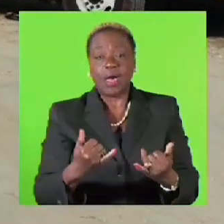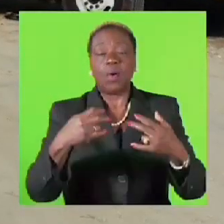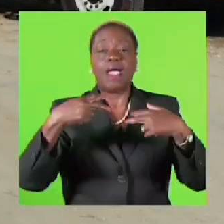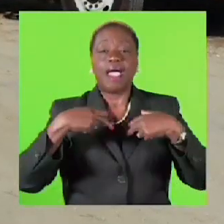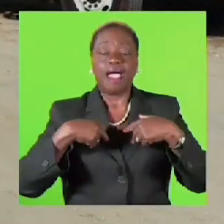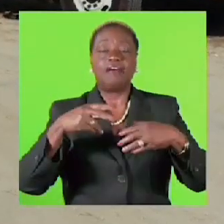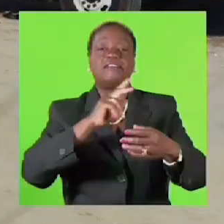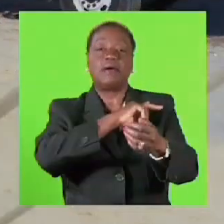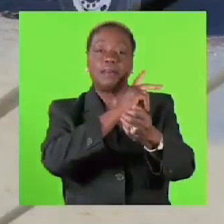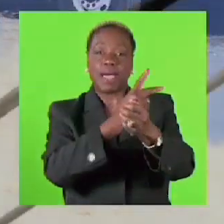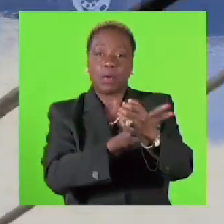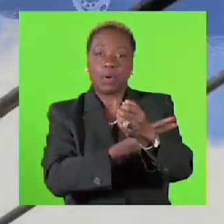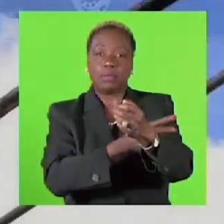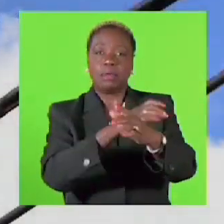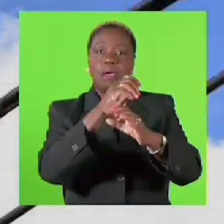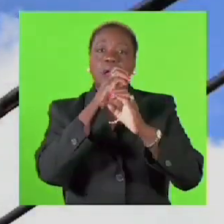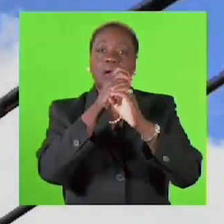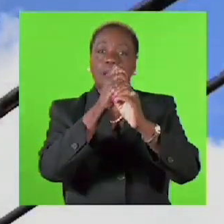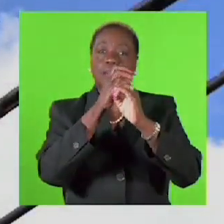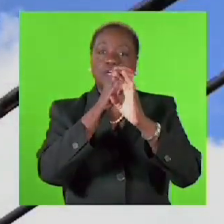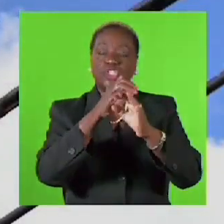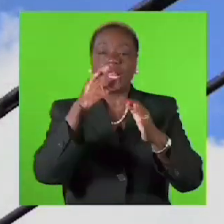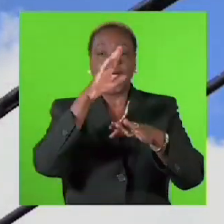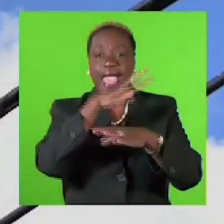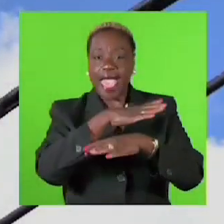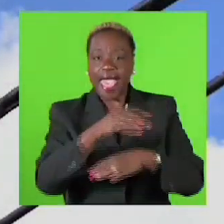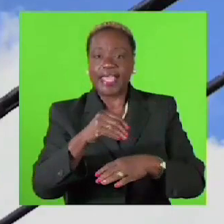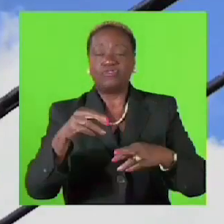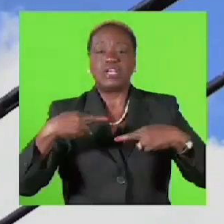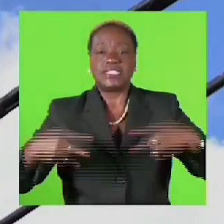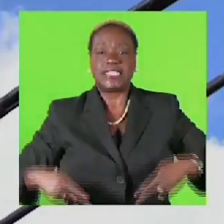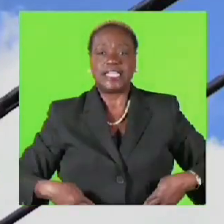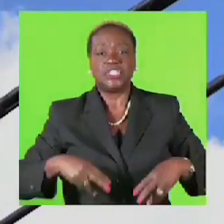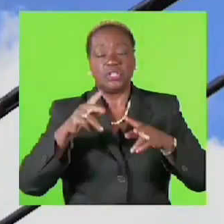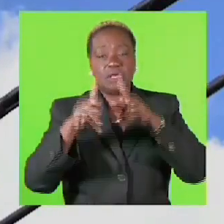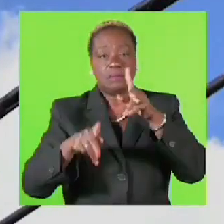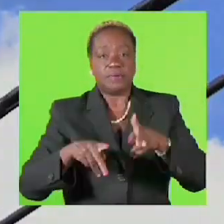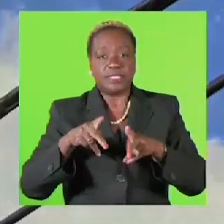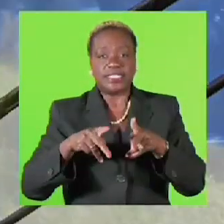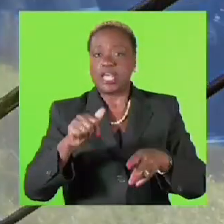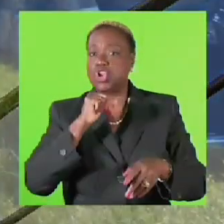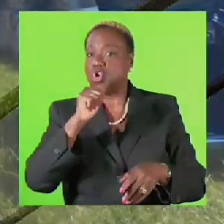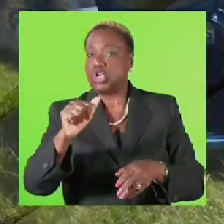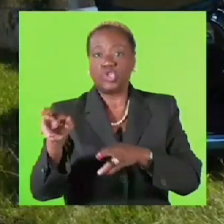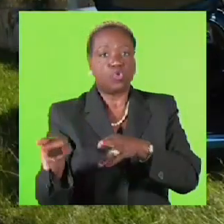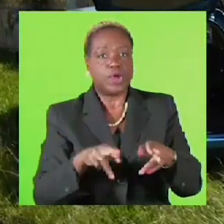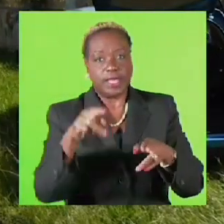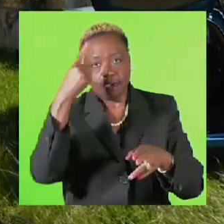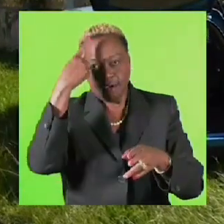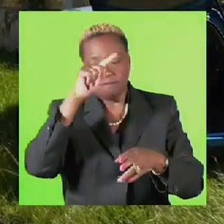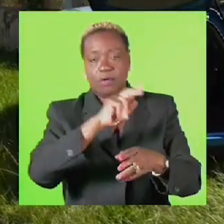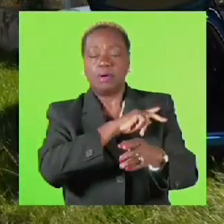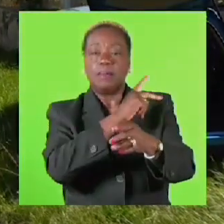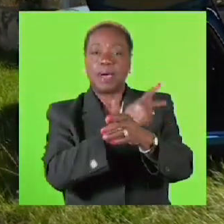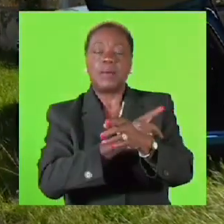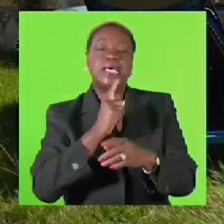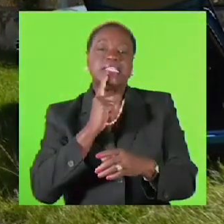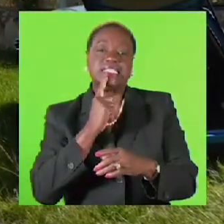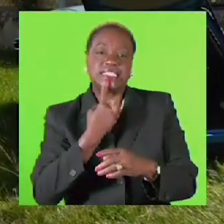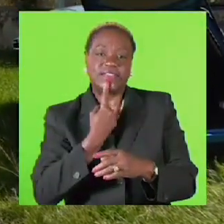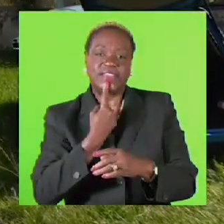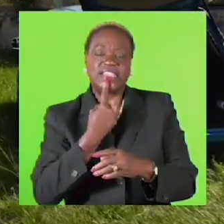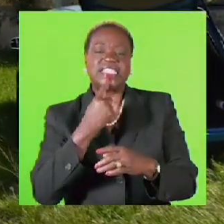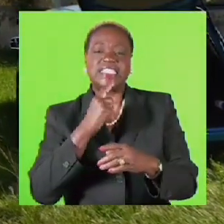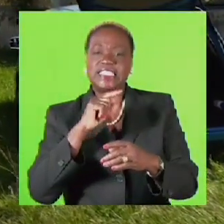power. Commercial and residential customers that are not ready for power suffered